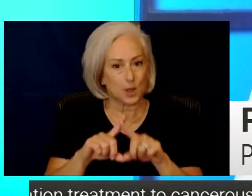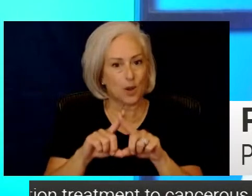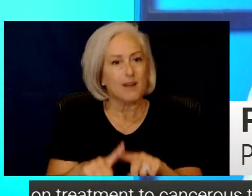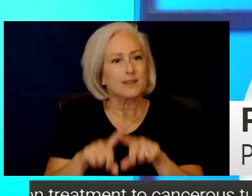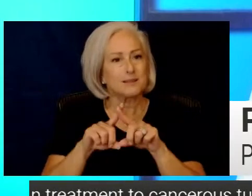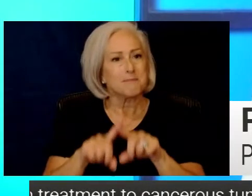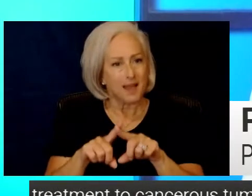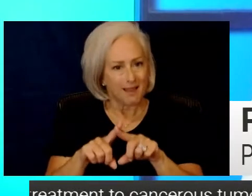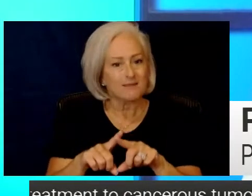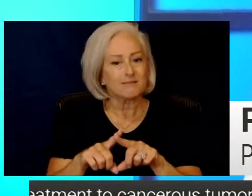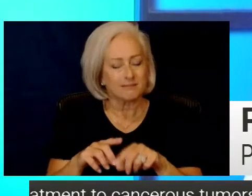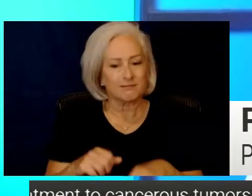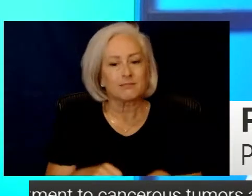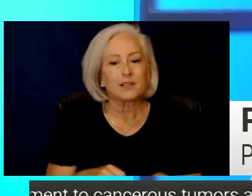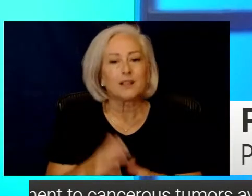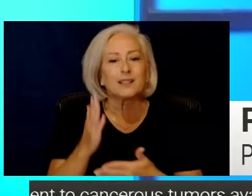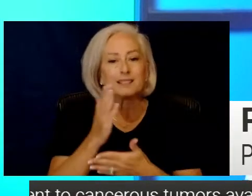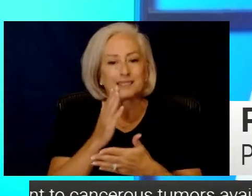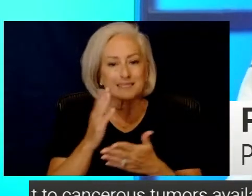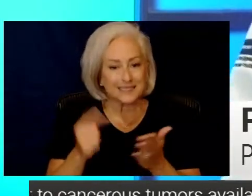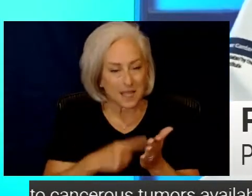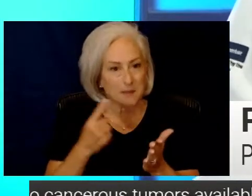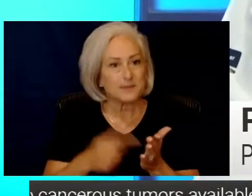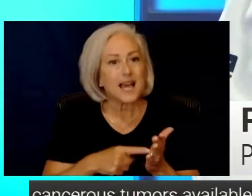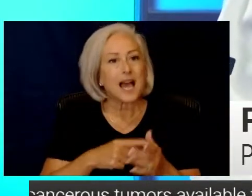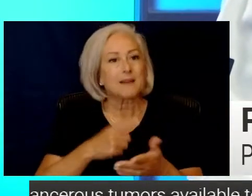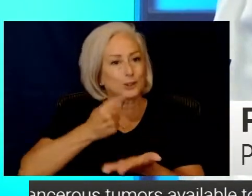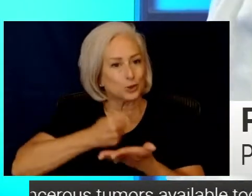sometimes some of those neurologic sensations can happen. And